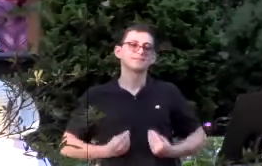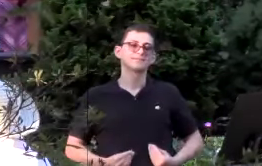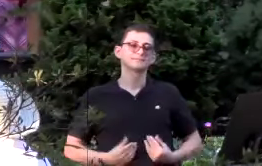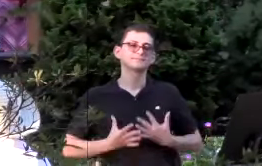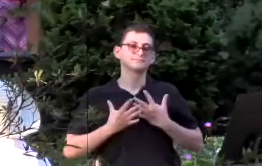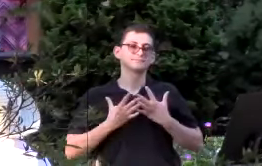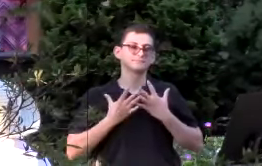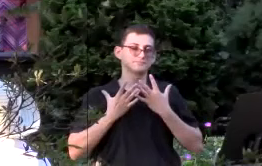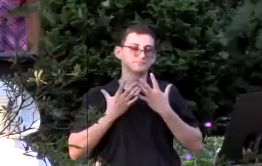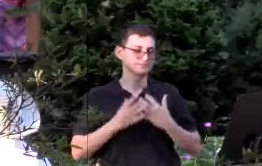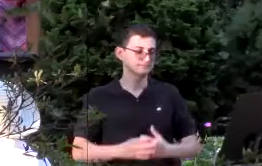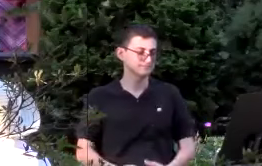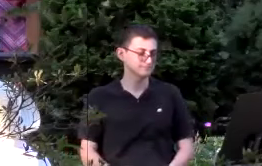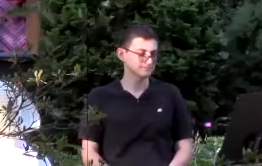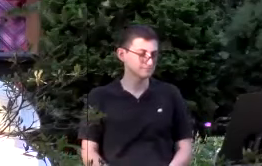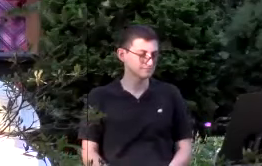lechayim.